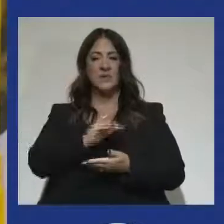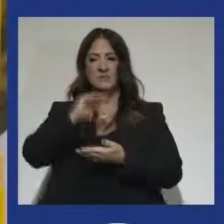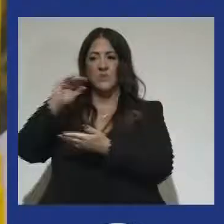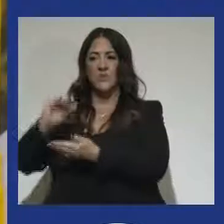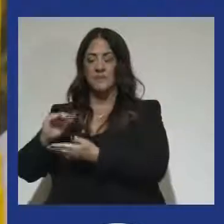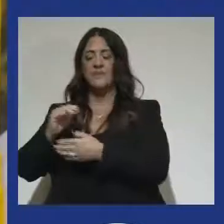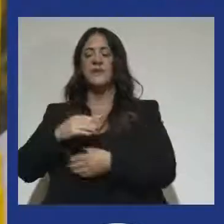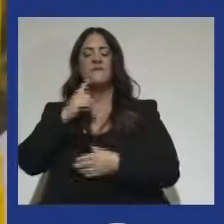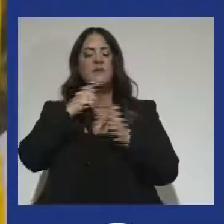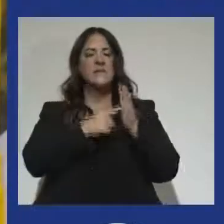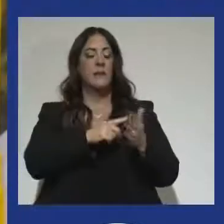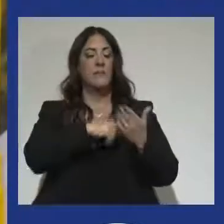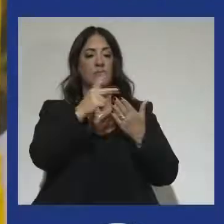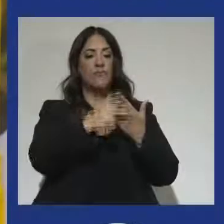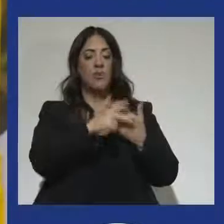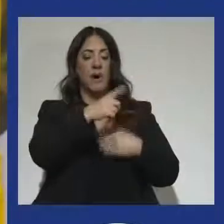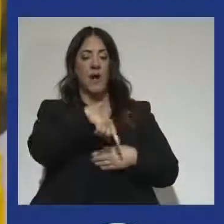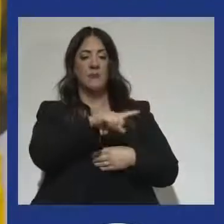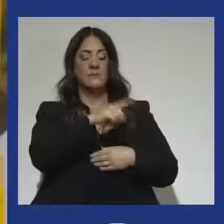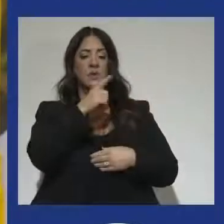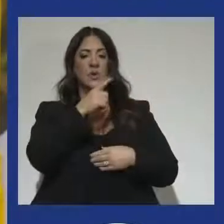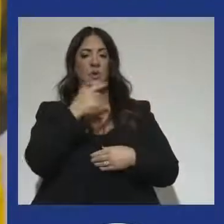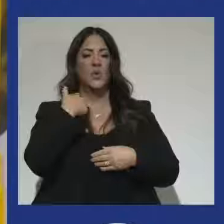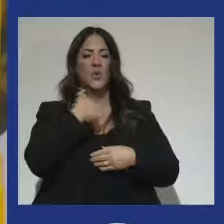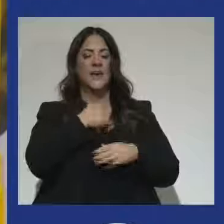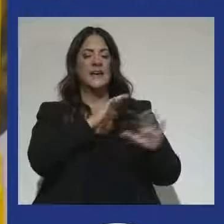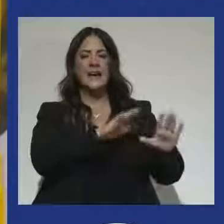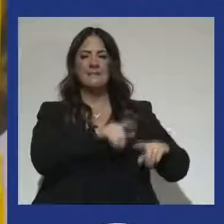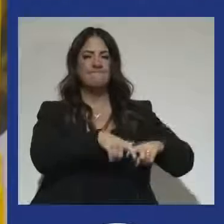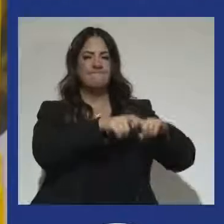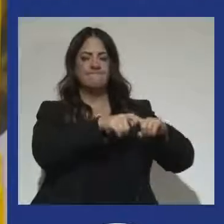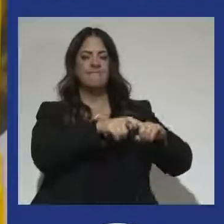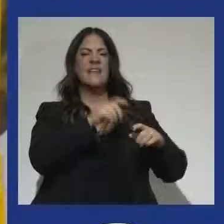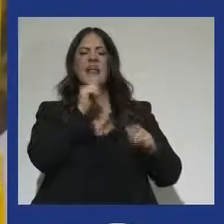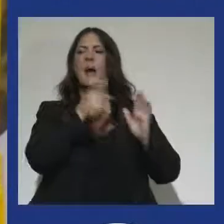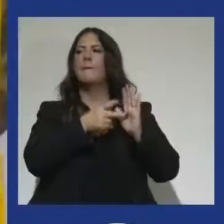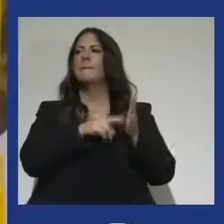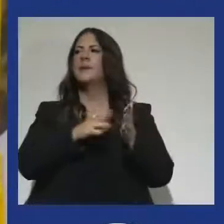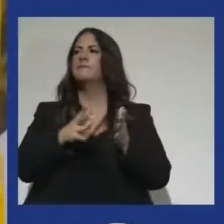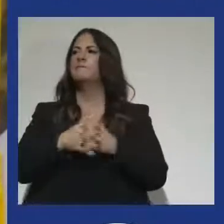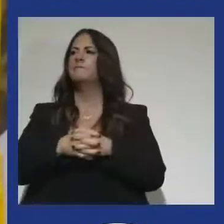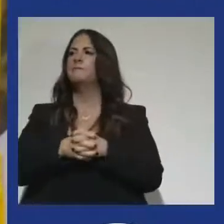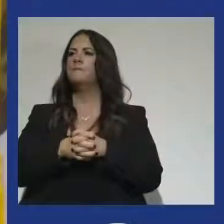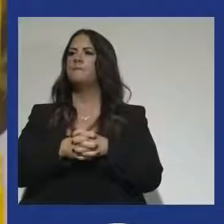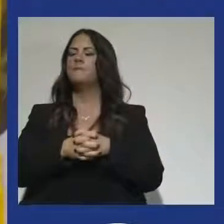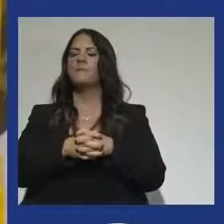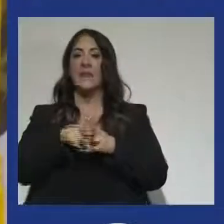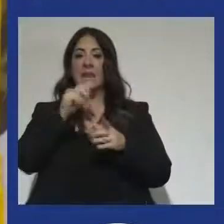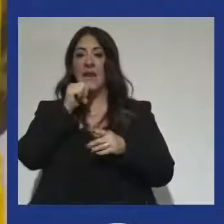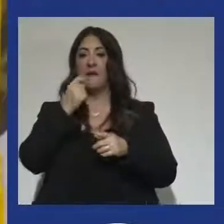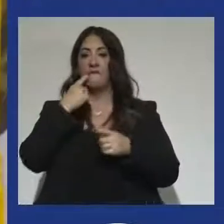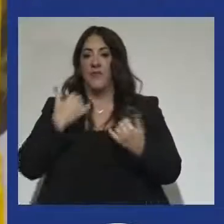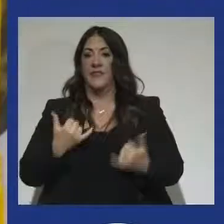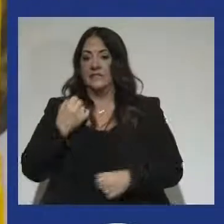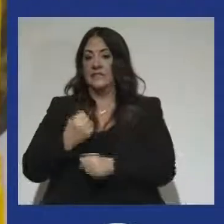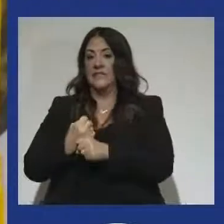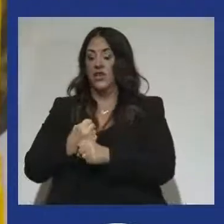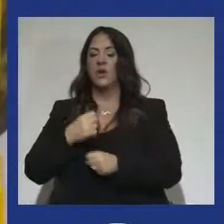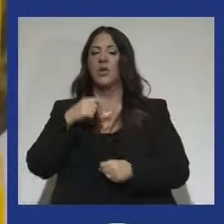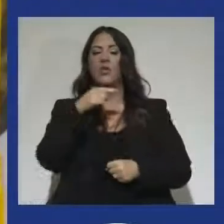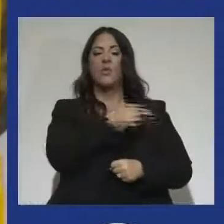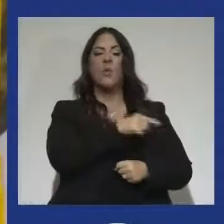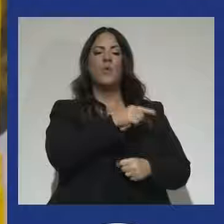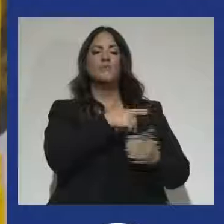programs that we were suspending, and they were not suspended in the current fiscal year. They were